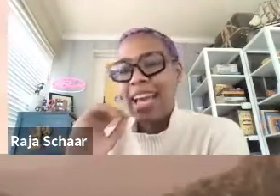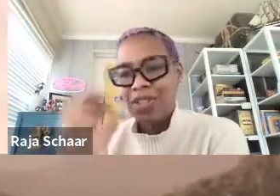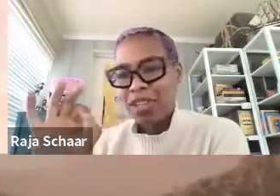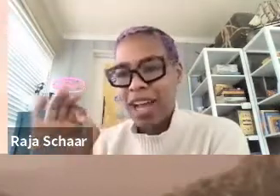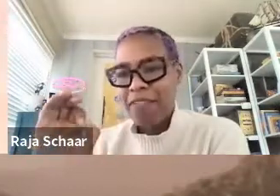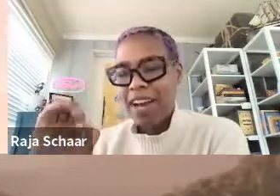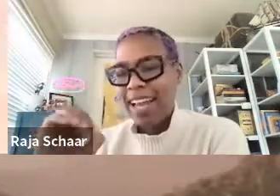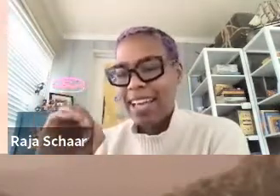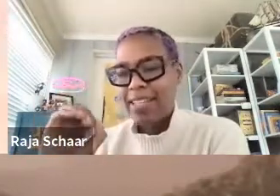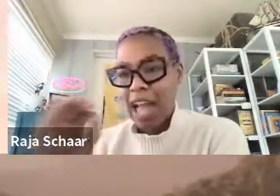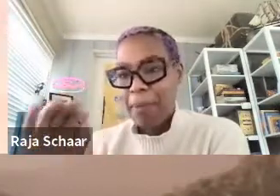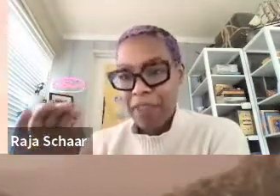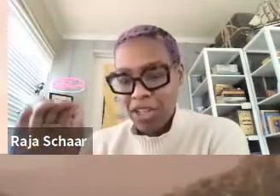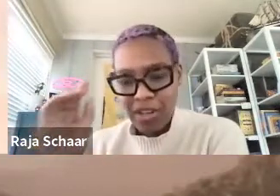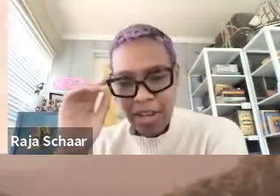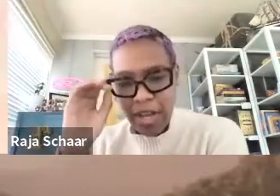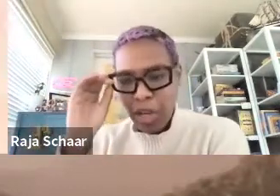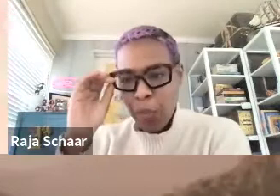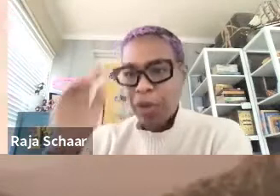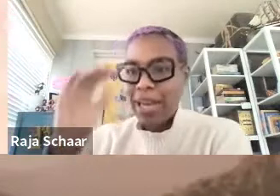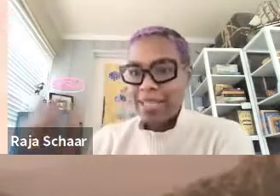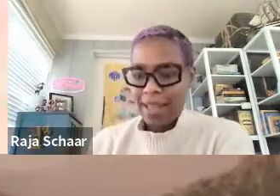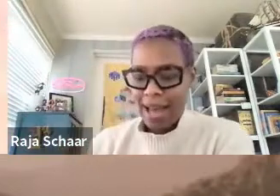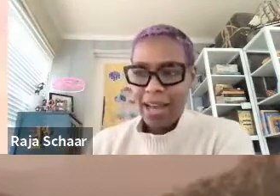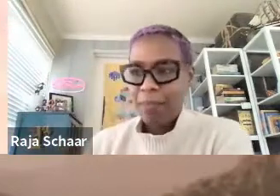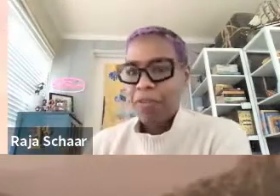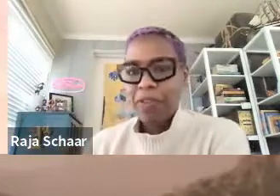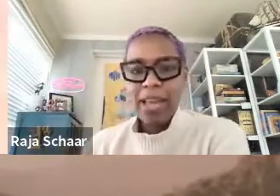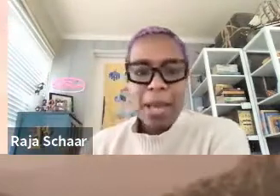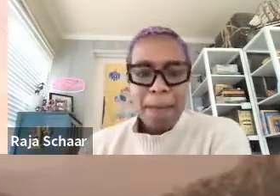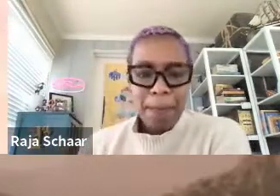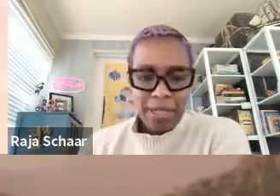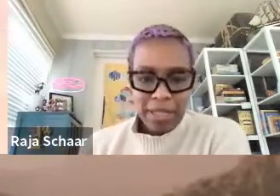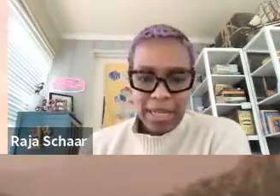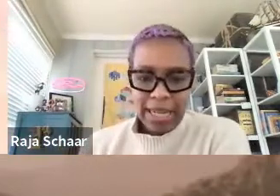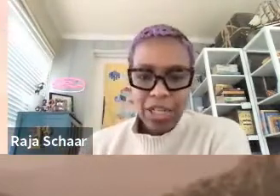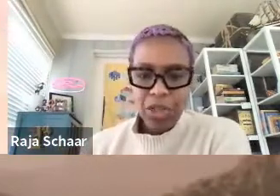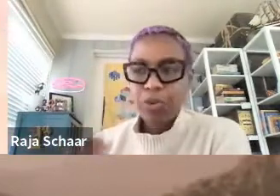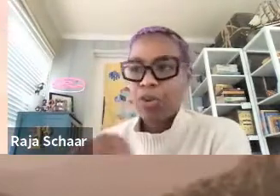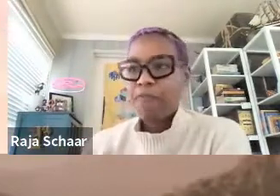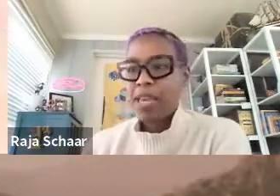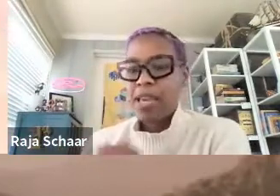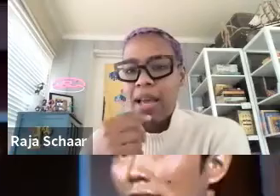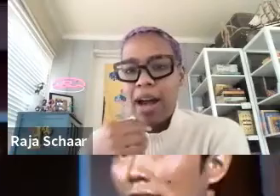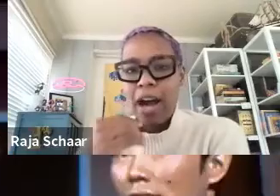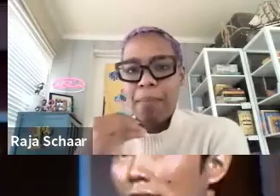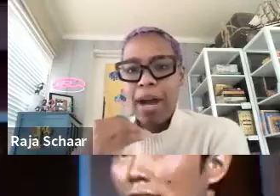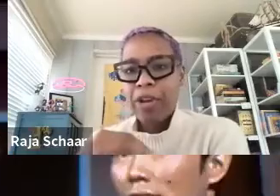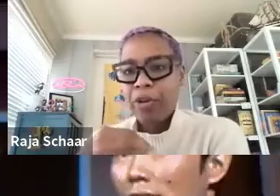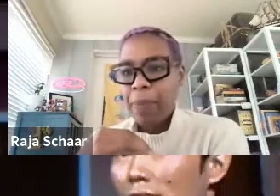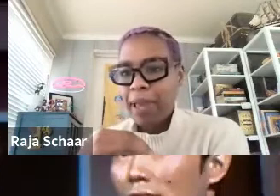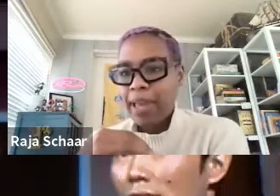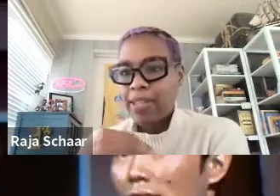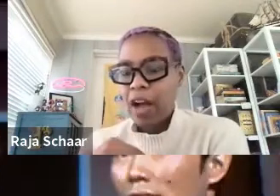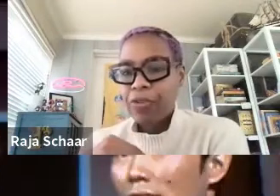thing, it's Cli-Fi is climate fiction. So we'll get into that briefly. But just to get into sort of me, I